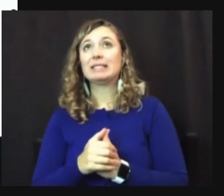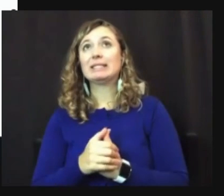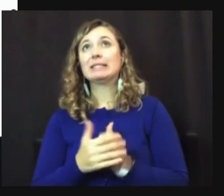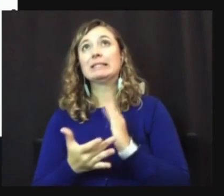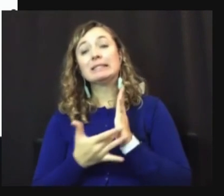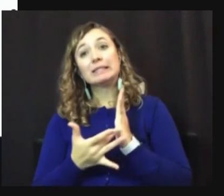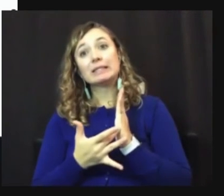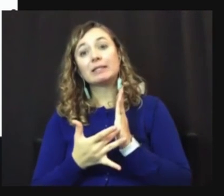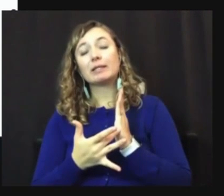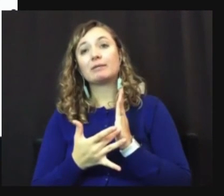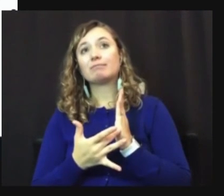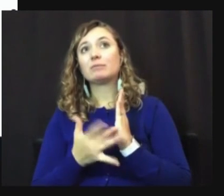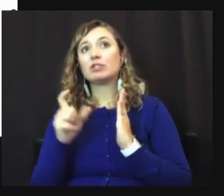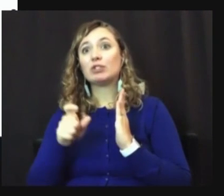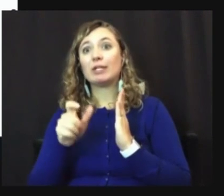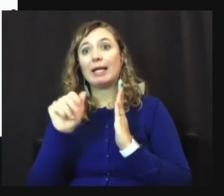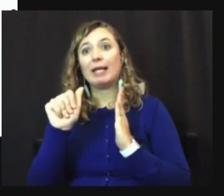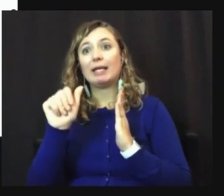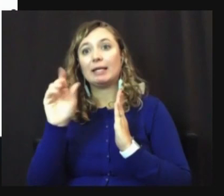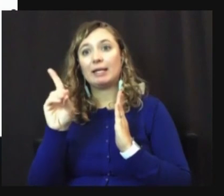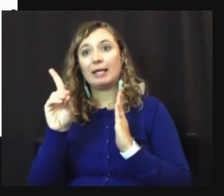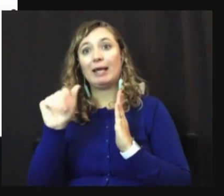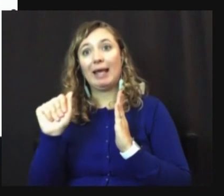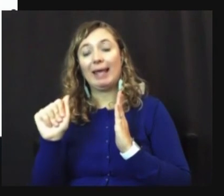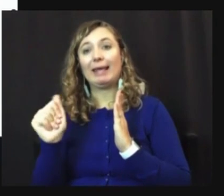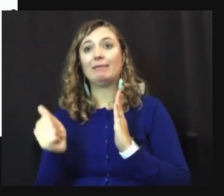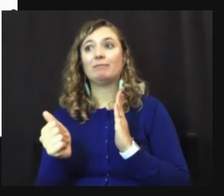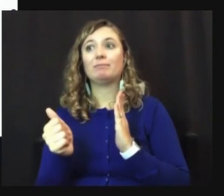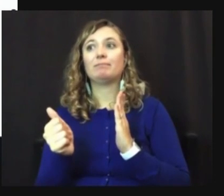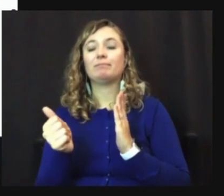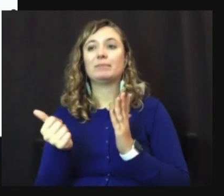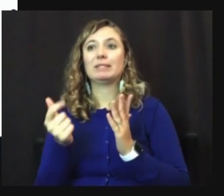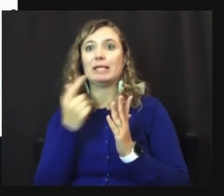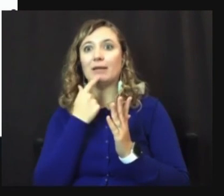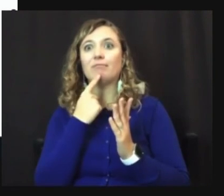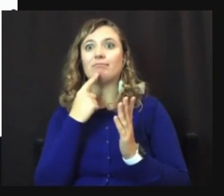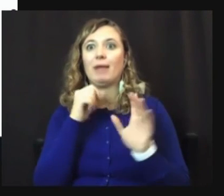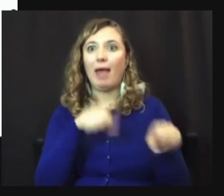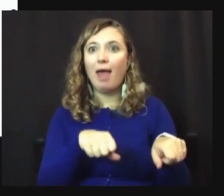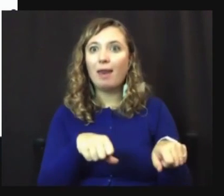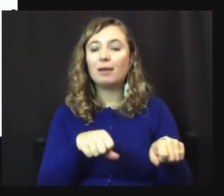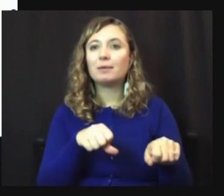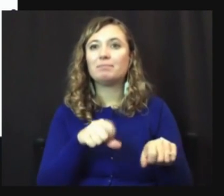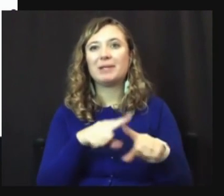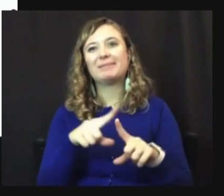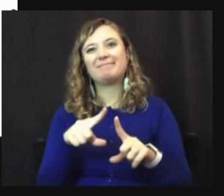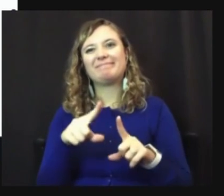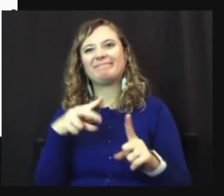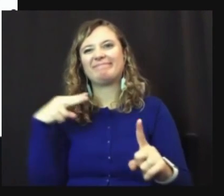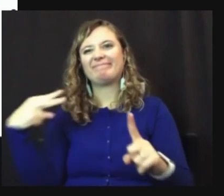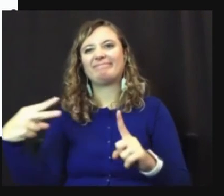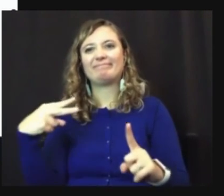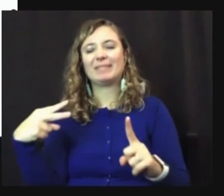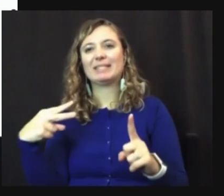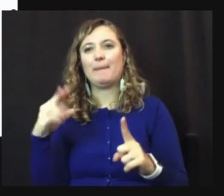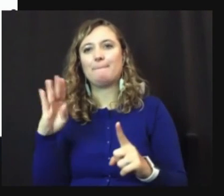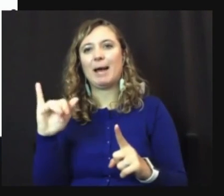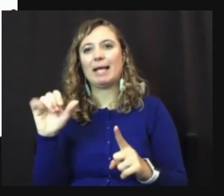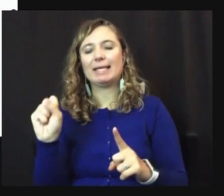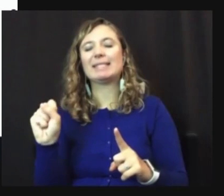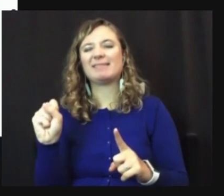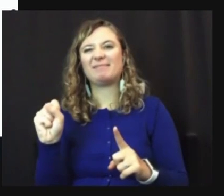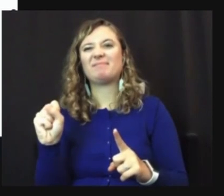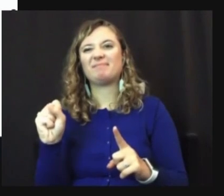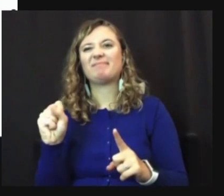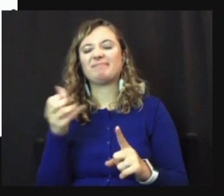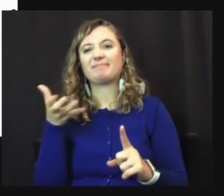by the ADA, but bias exists, right? So, one, do I think autistic